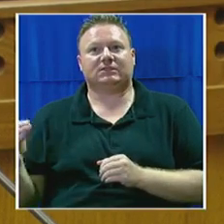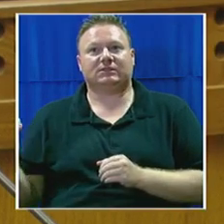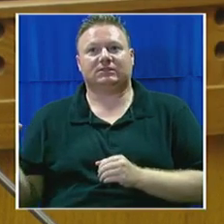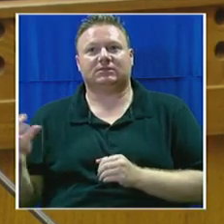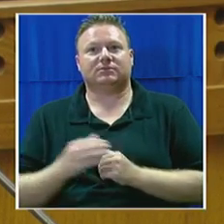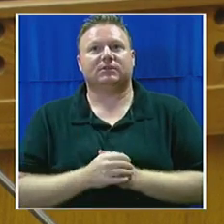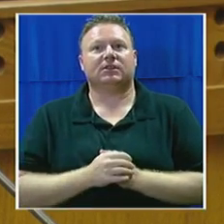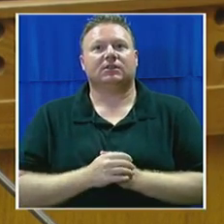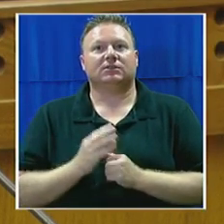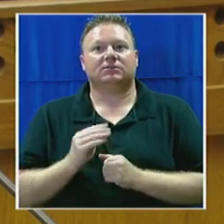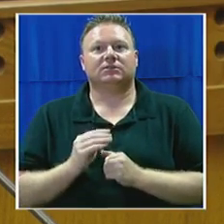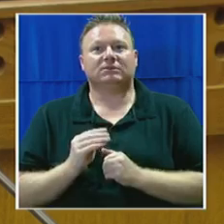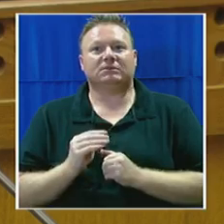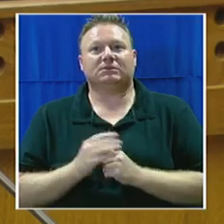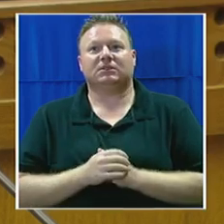As the ANC